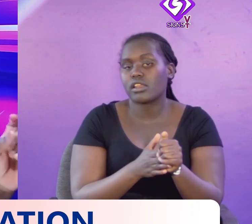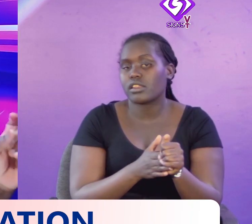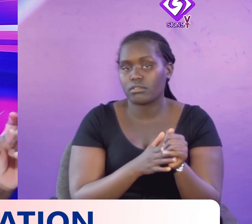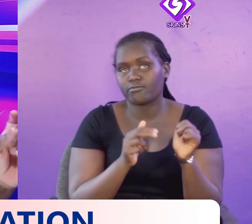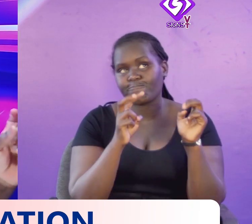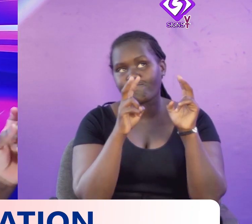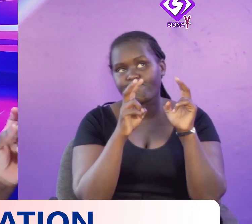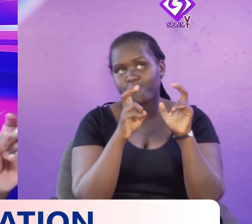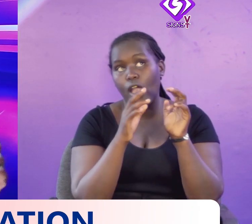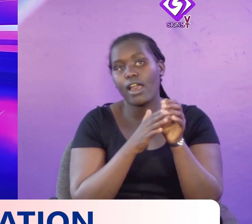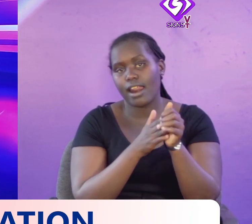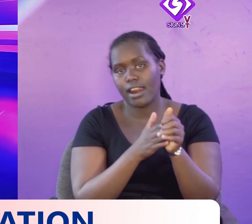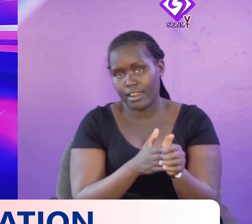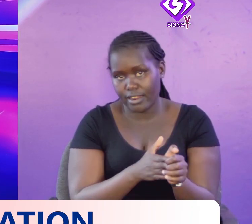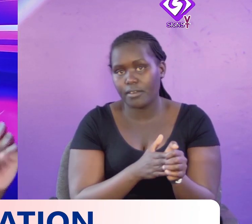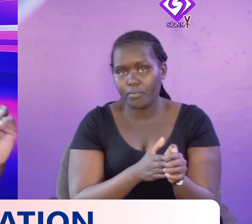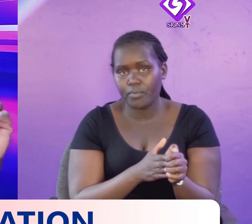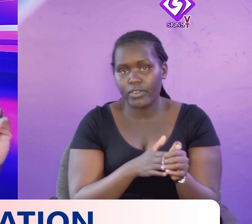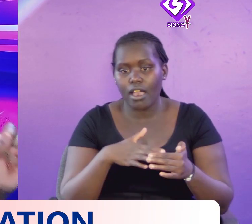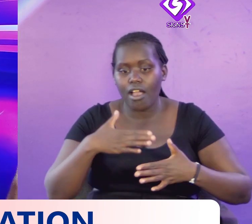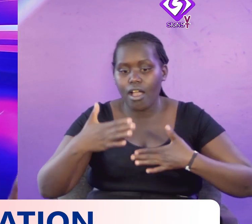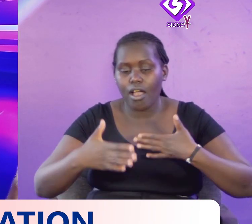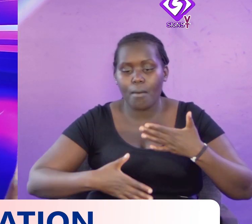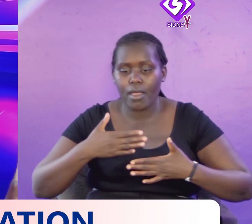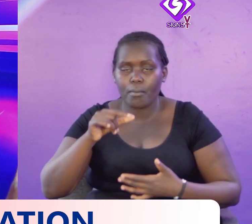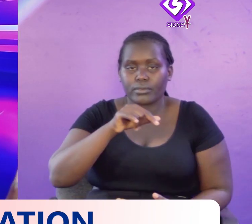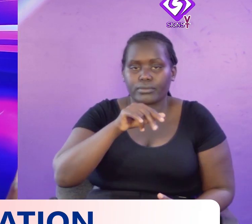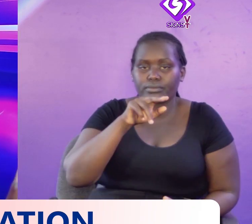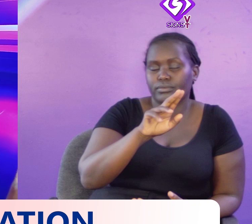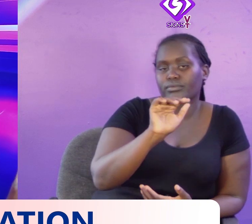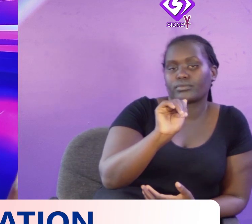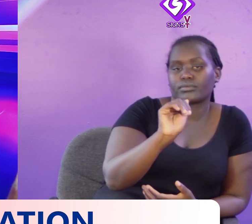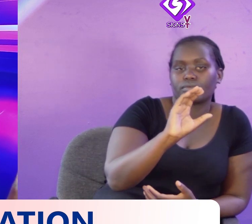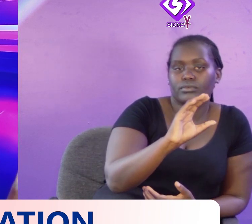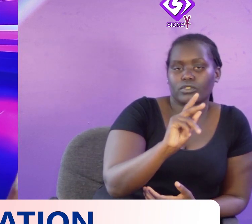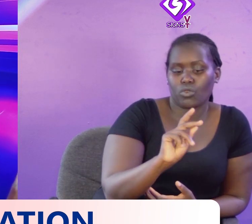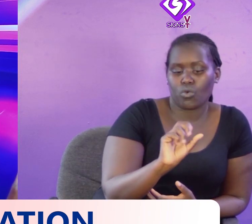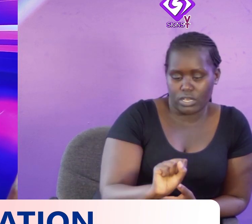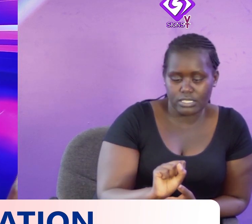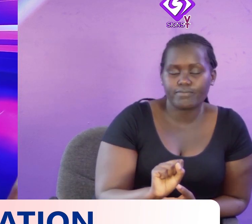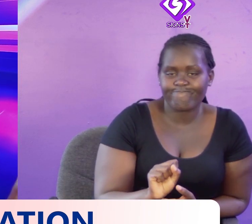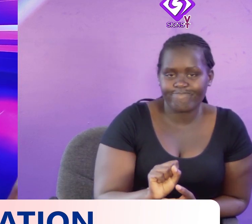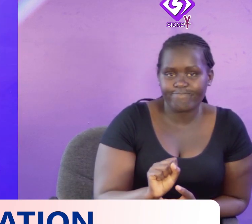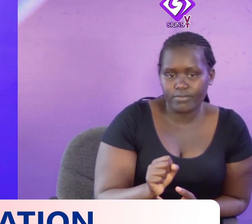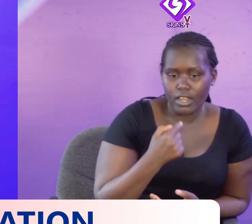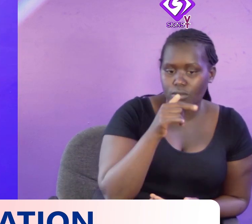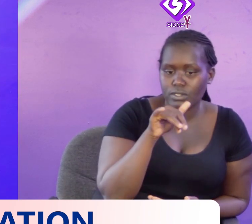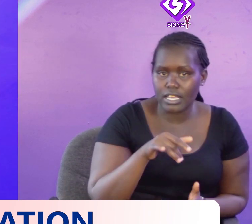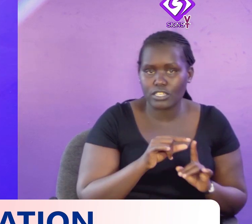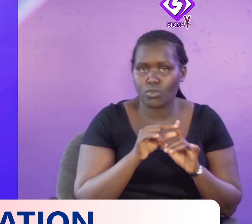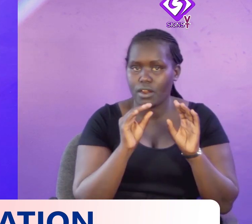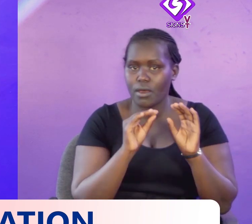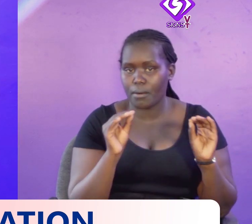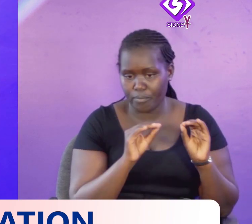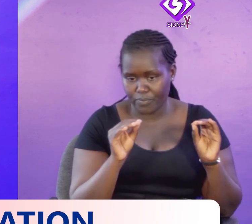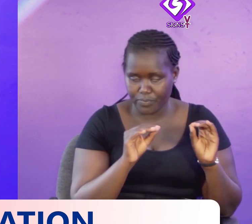quotes, are just excited quacks. I did not say that word. Viewers, I have